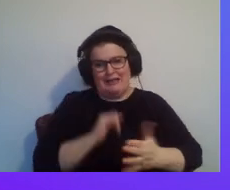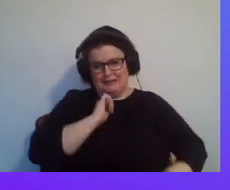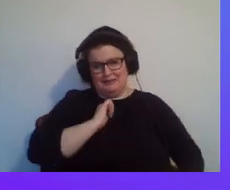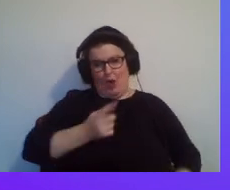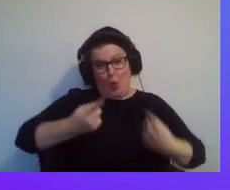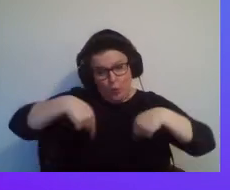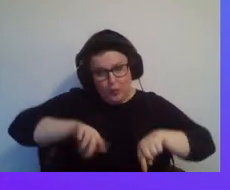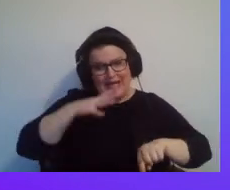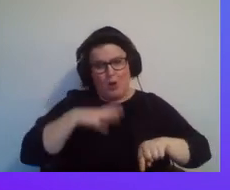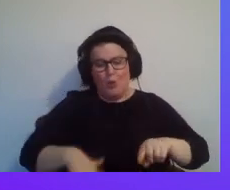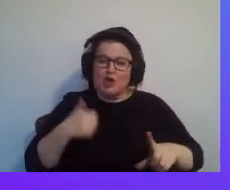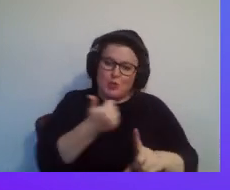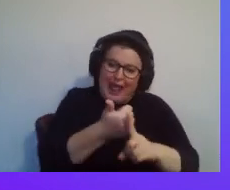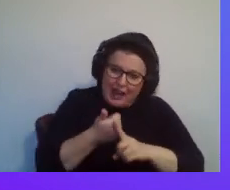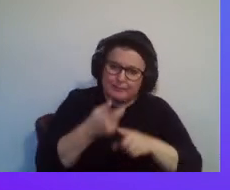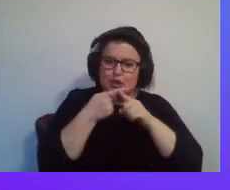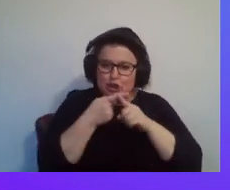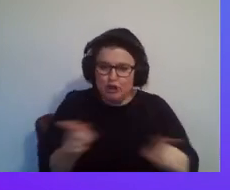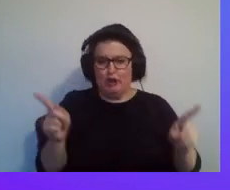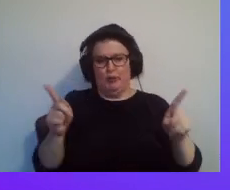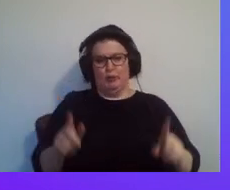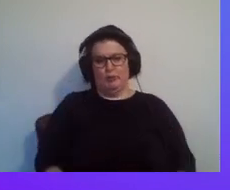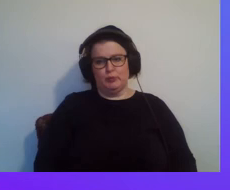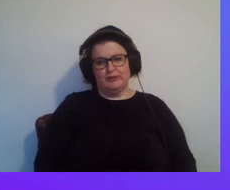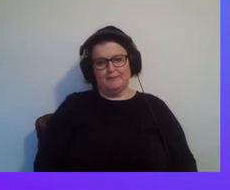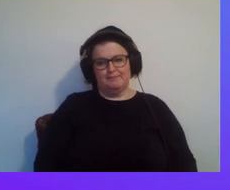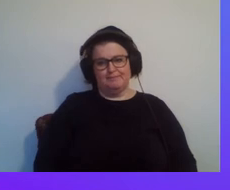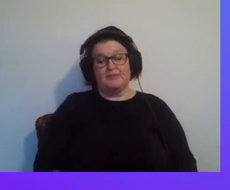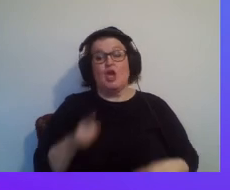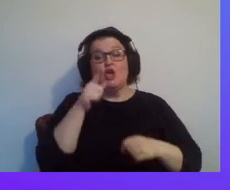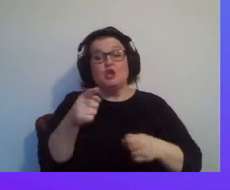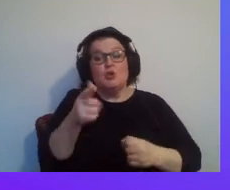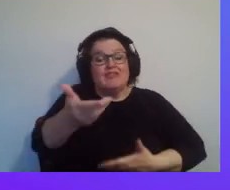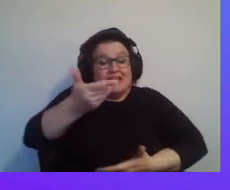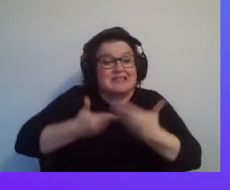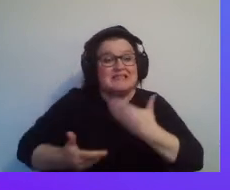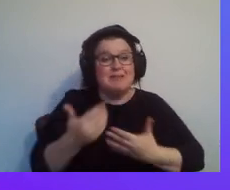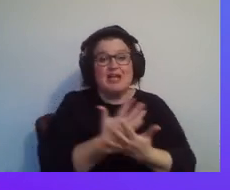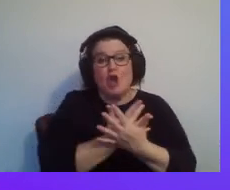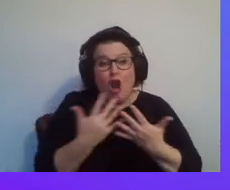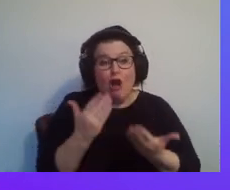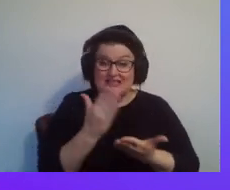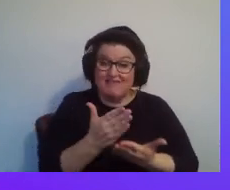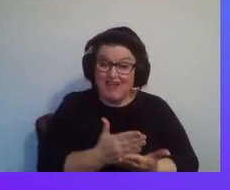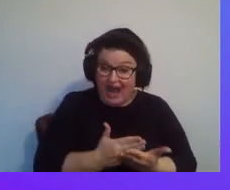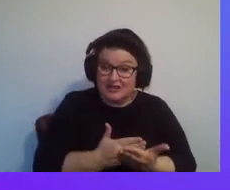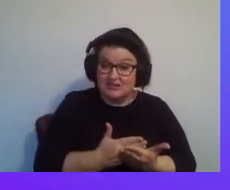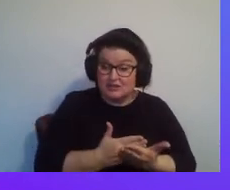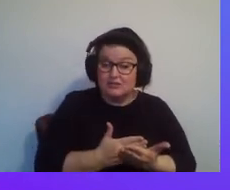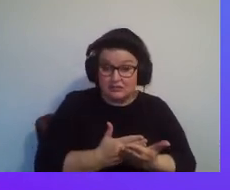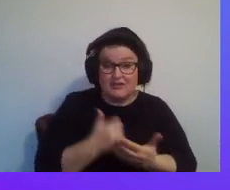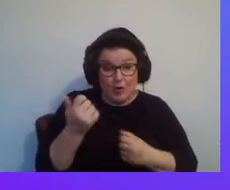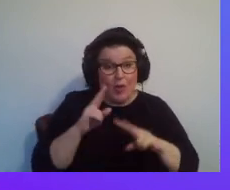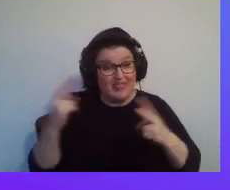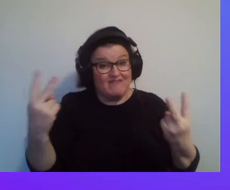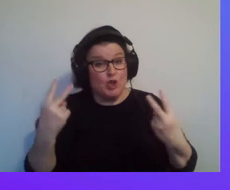It's been a rich conversation, and you've laid bare a lot of facts for the viewers. And